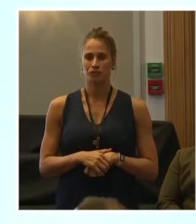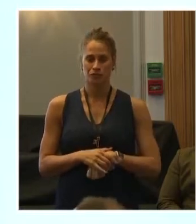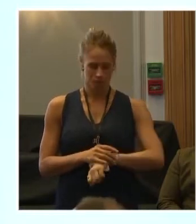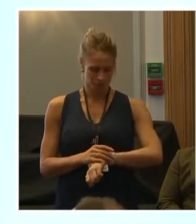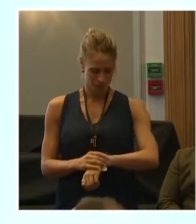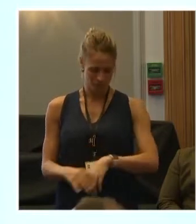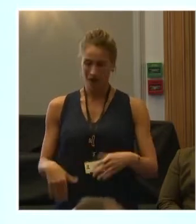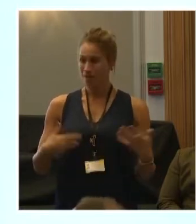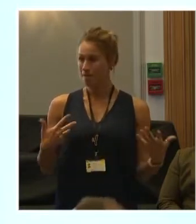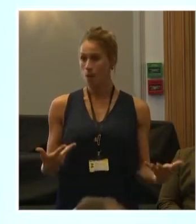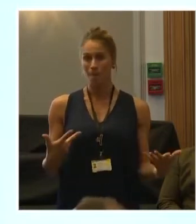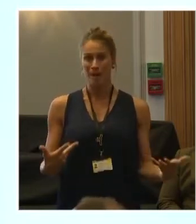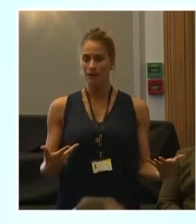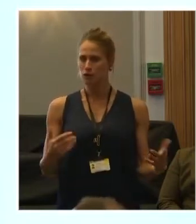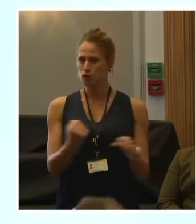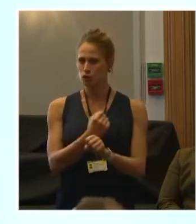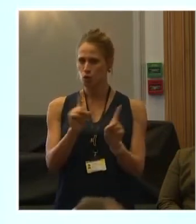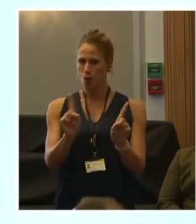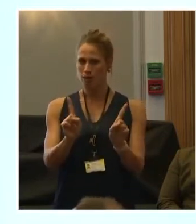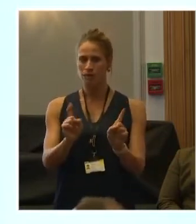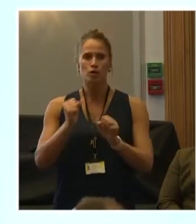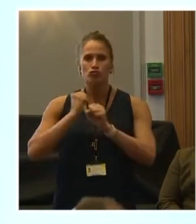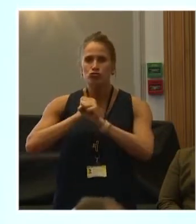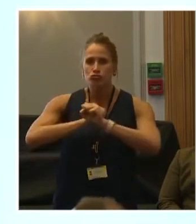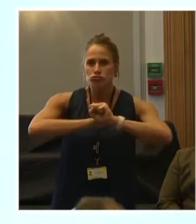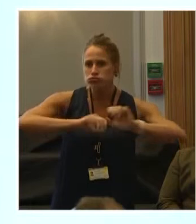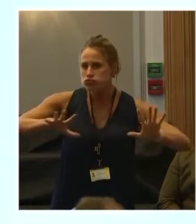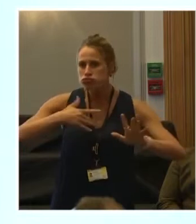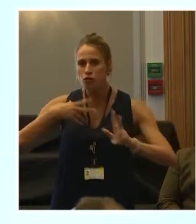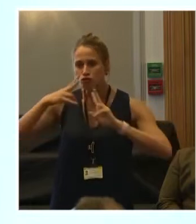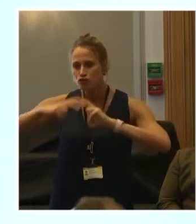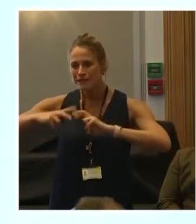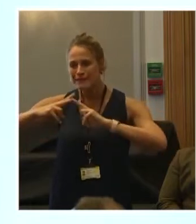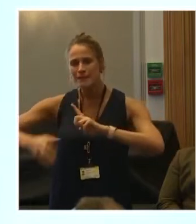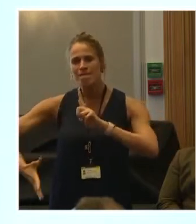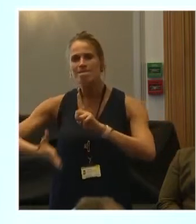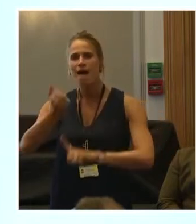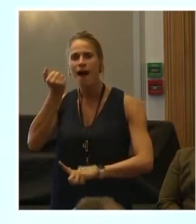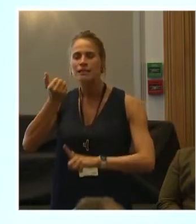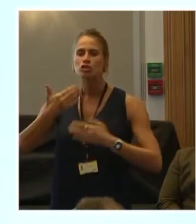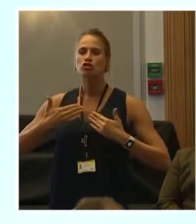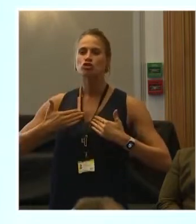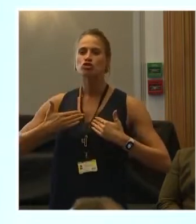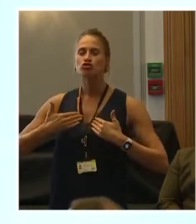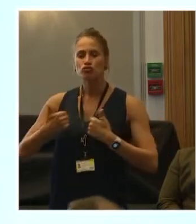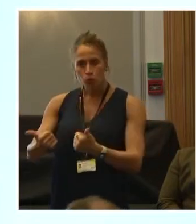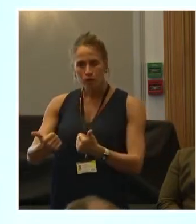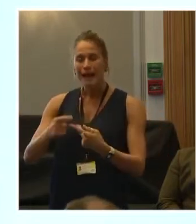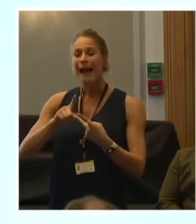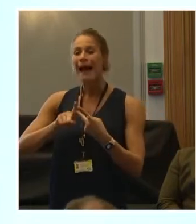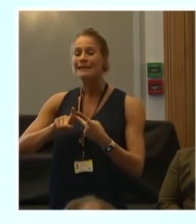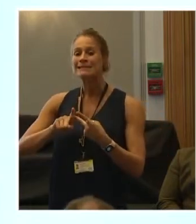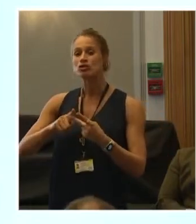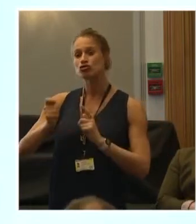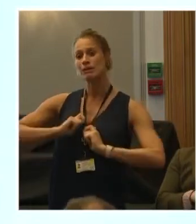What we do is we promote the search to find the causes and the treatments for inherited sight loss. And we know that